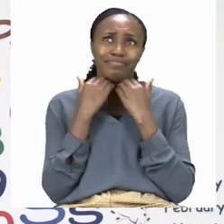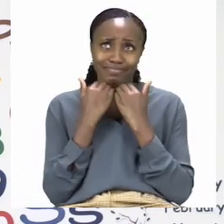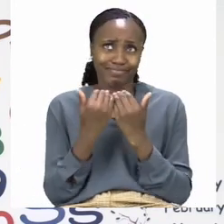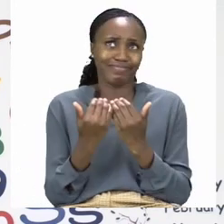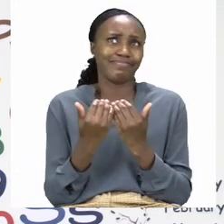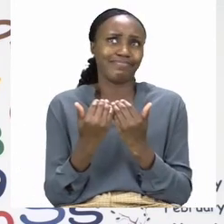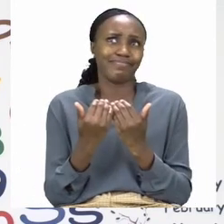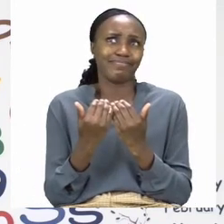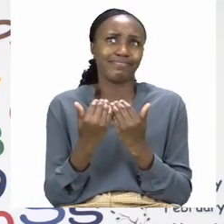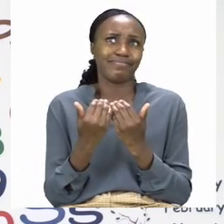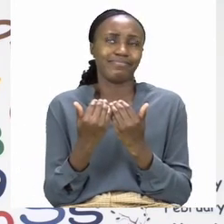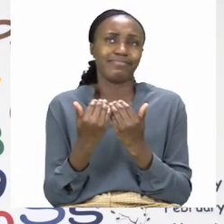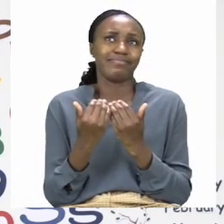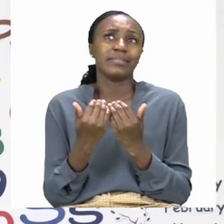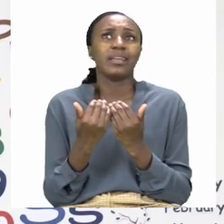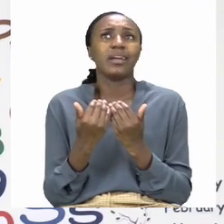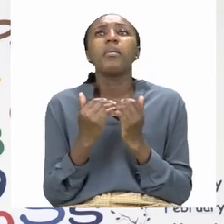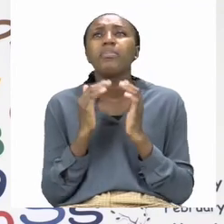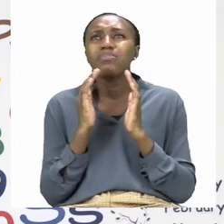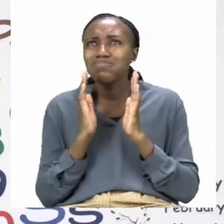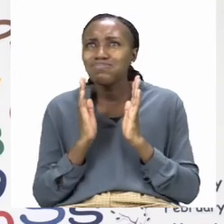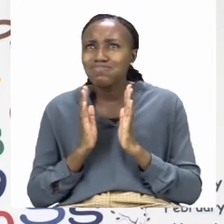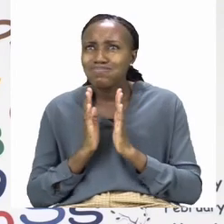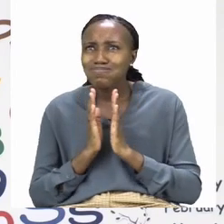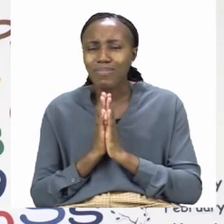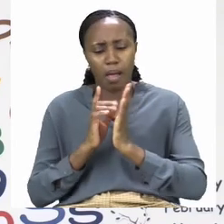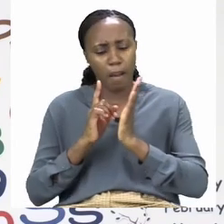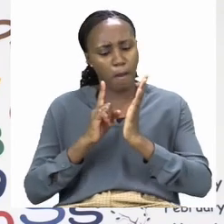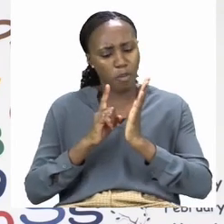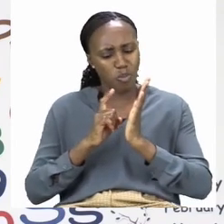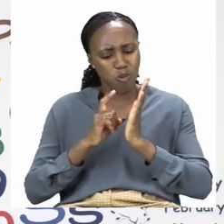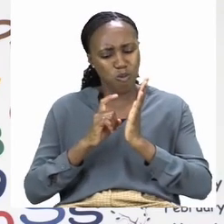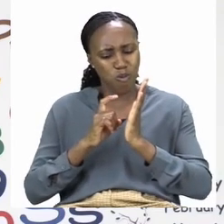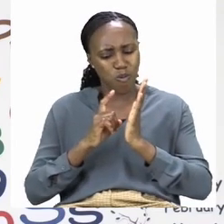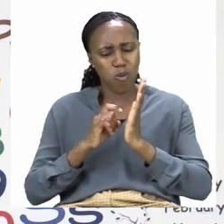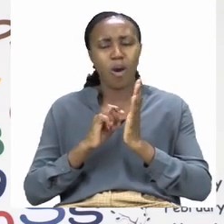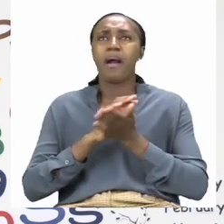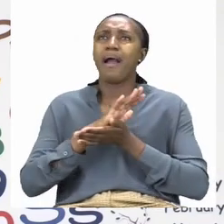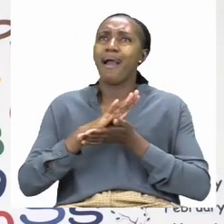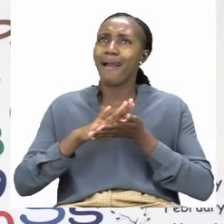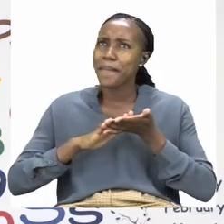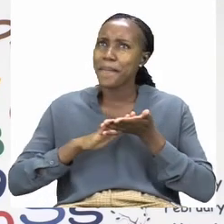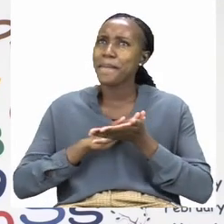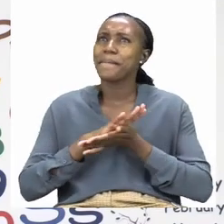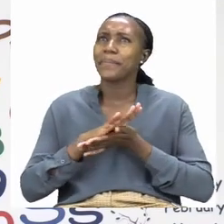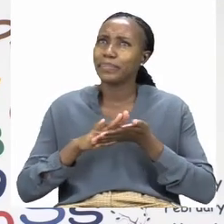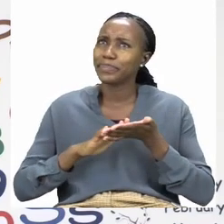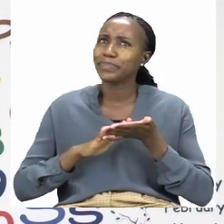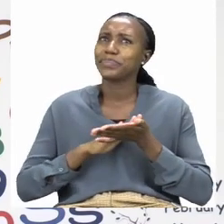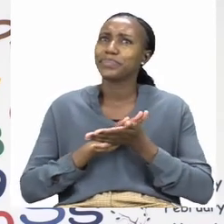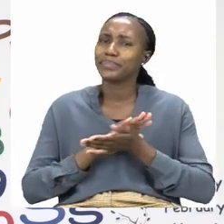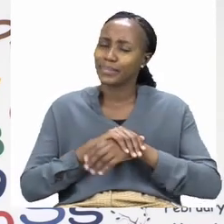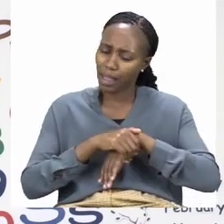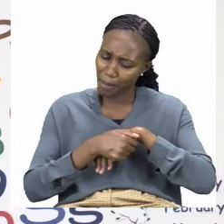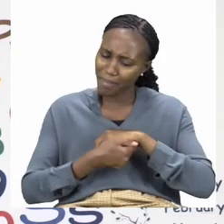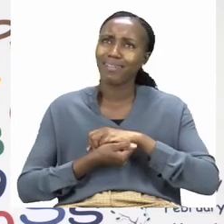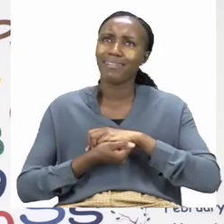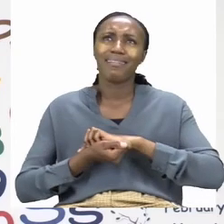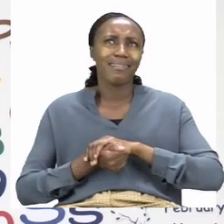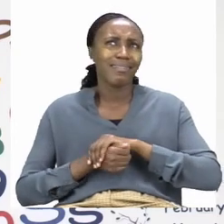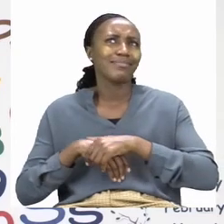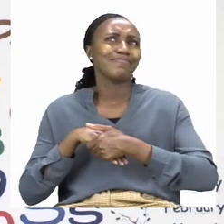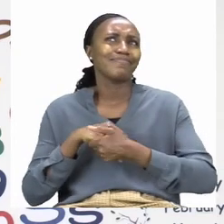remember, you need to make sure that you put enough sanitizer on your hands and you make sure that you rub it in